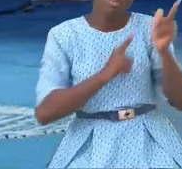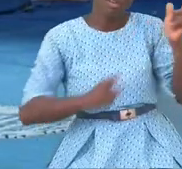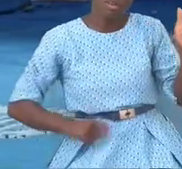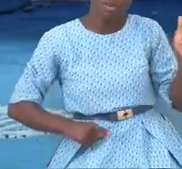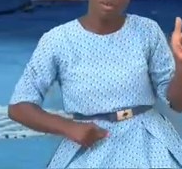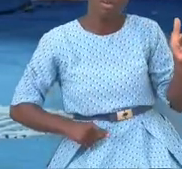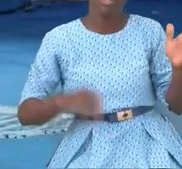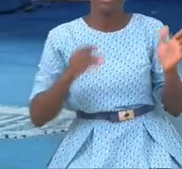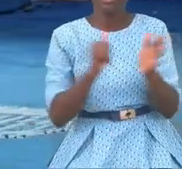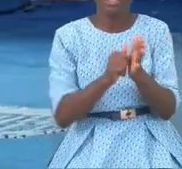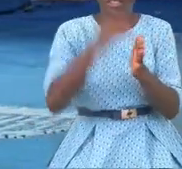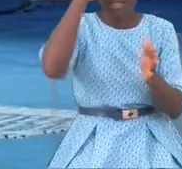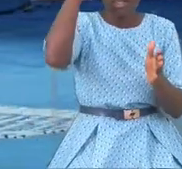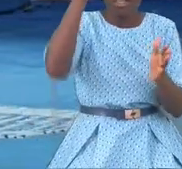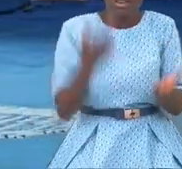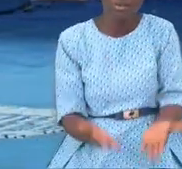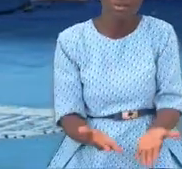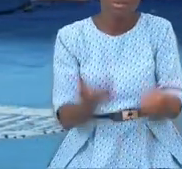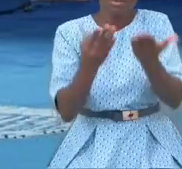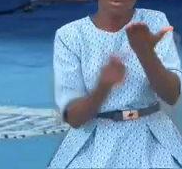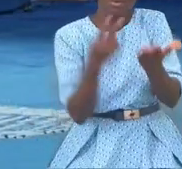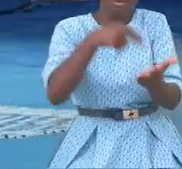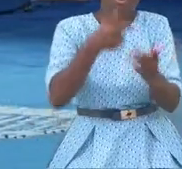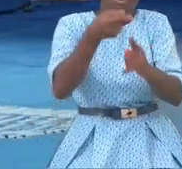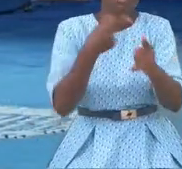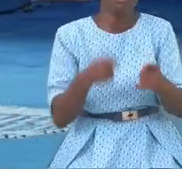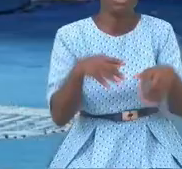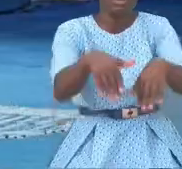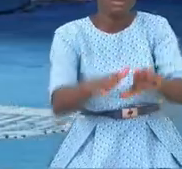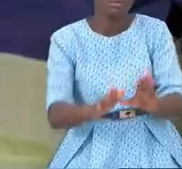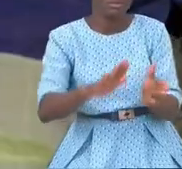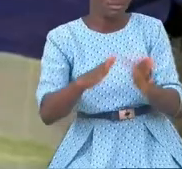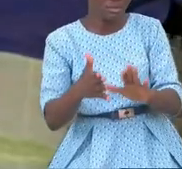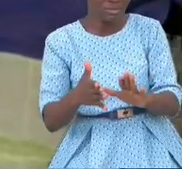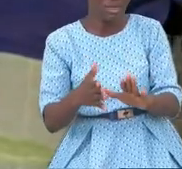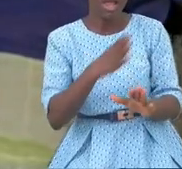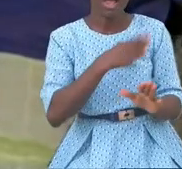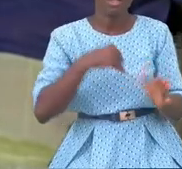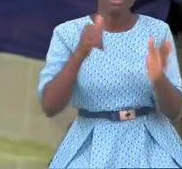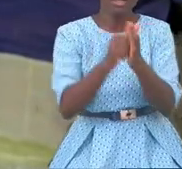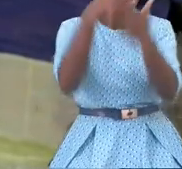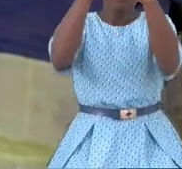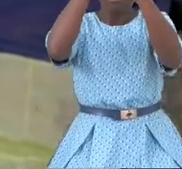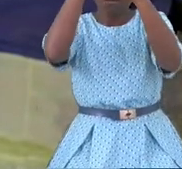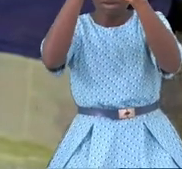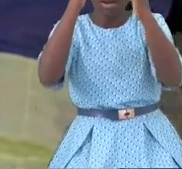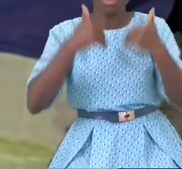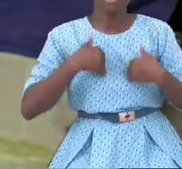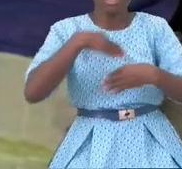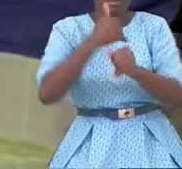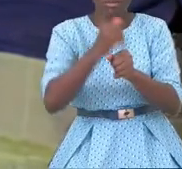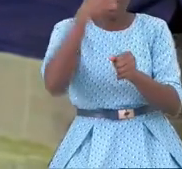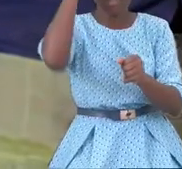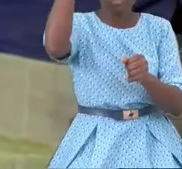you accept him Lord tonight, your sins are forgiven, your guilt taken away, and